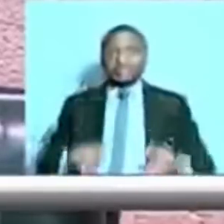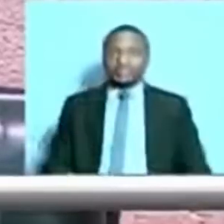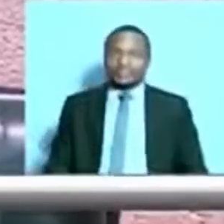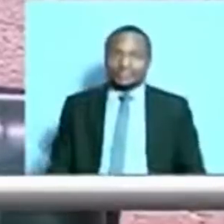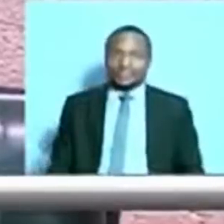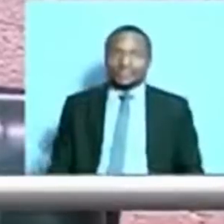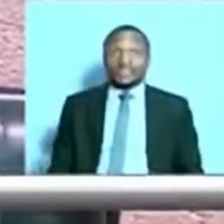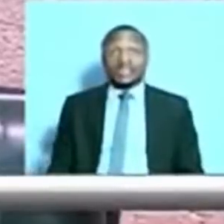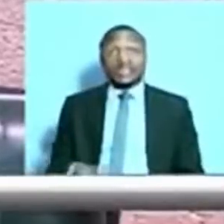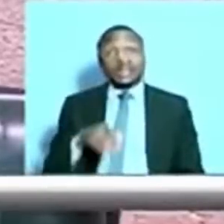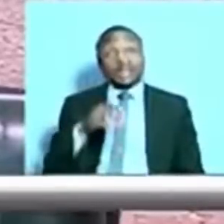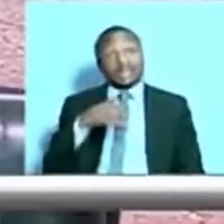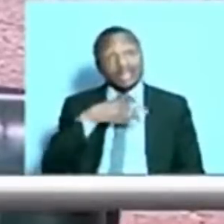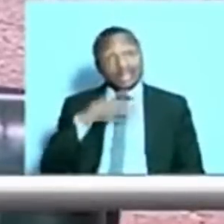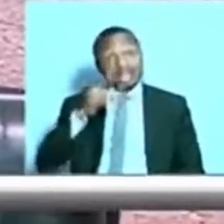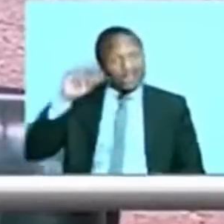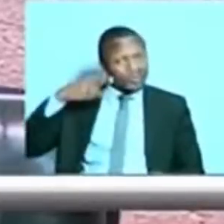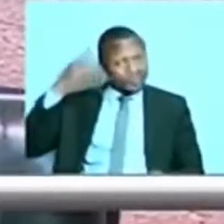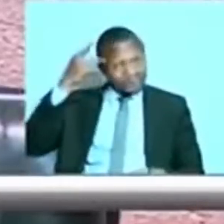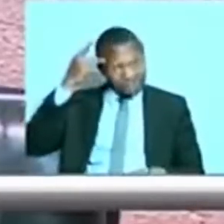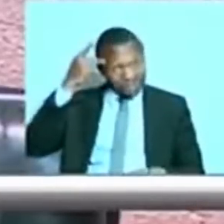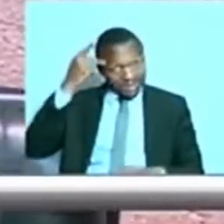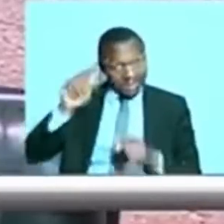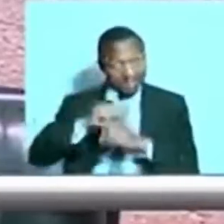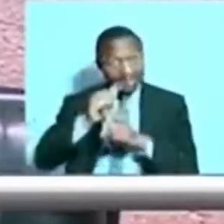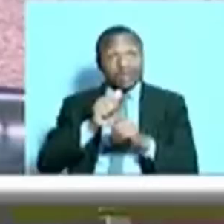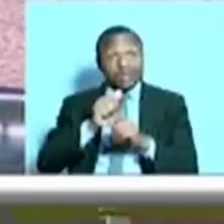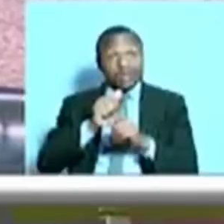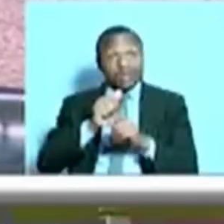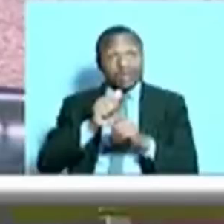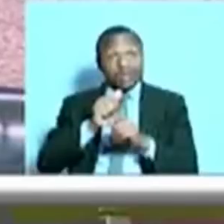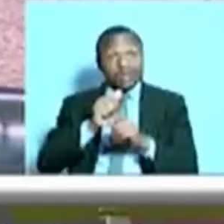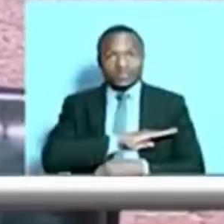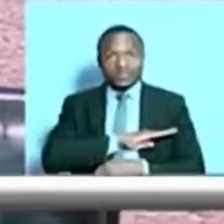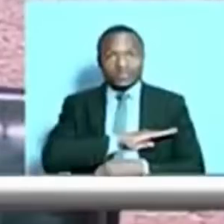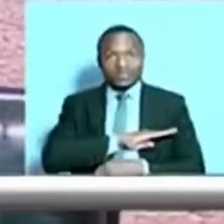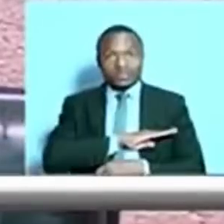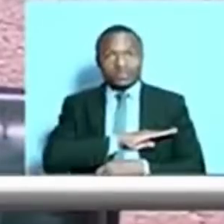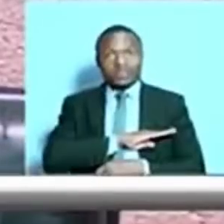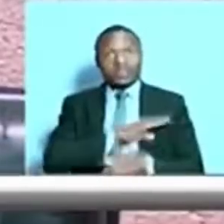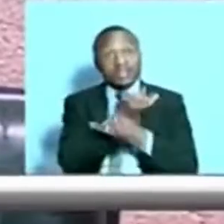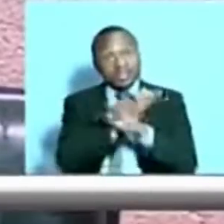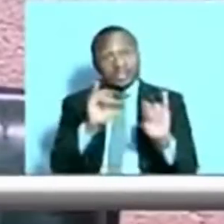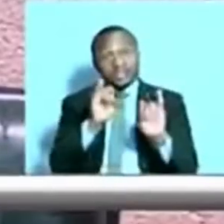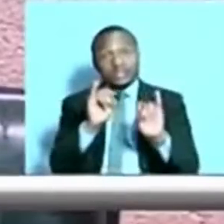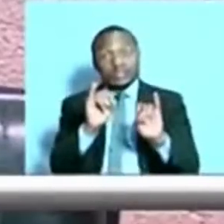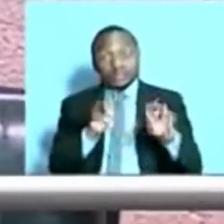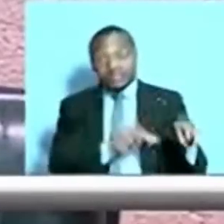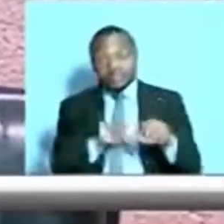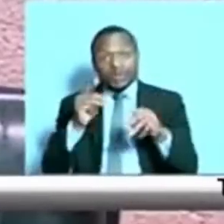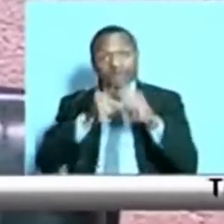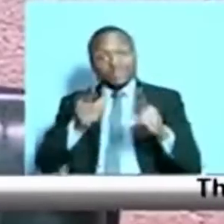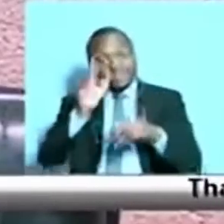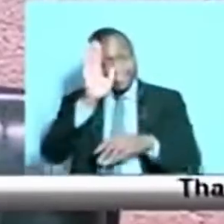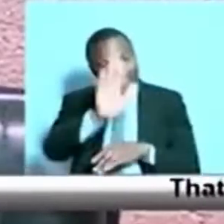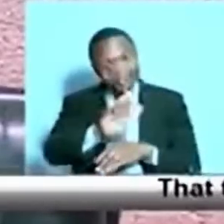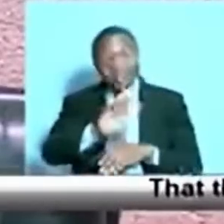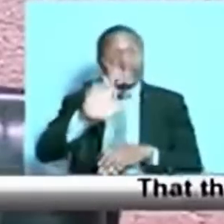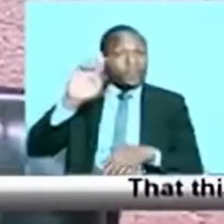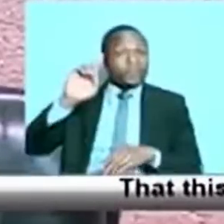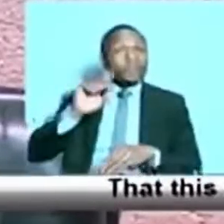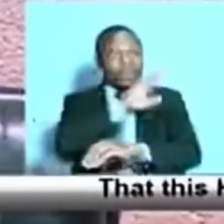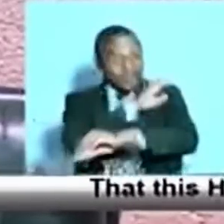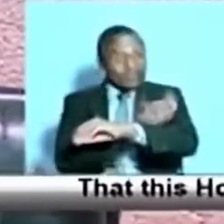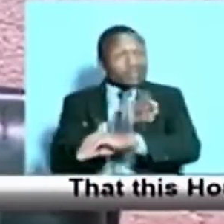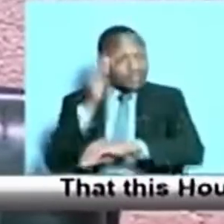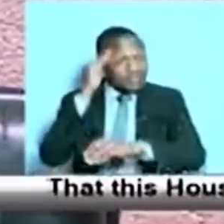Unlike some political parties which are still behaving like the liberation movement, even when they have been in power. We know that